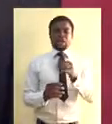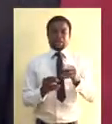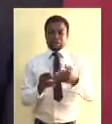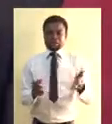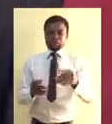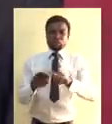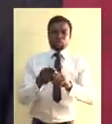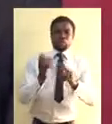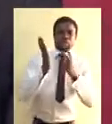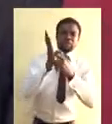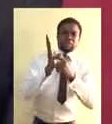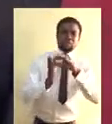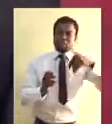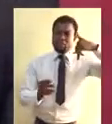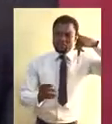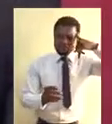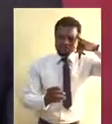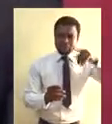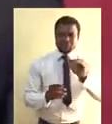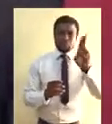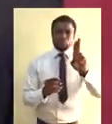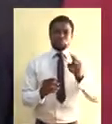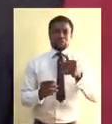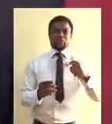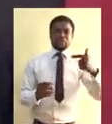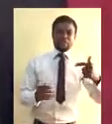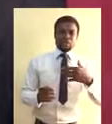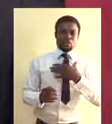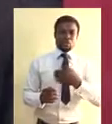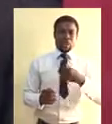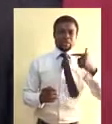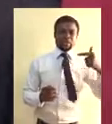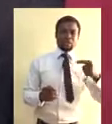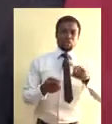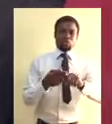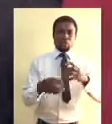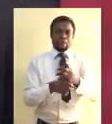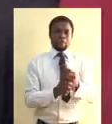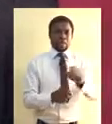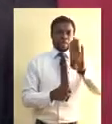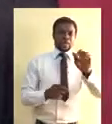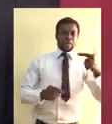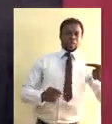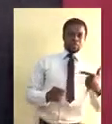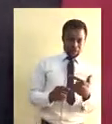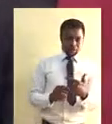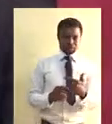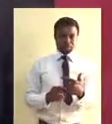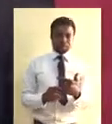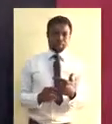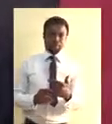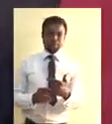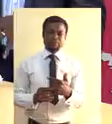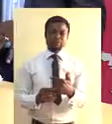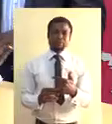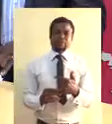with this idea to use green, white to create a bag, a side bag that you can also use to charge your phone. I'd love to have that. Obviously.